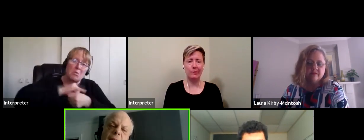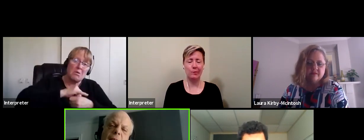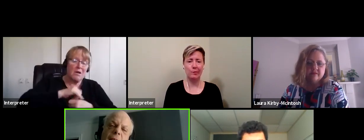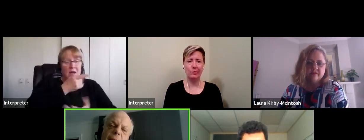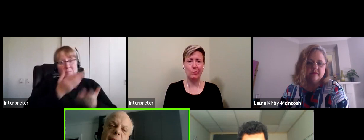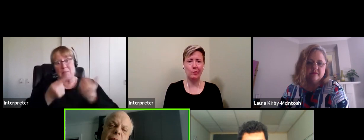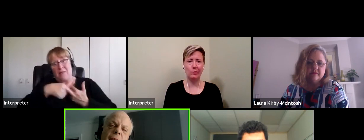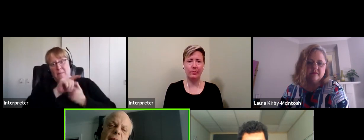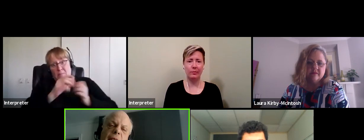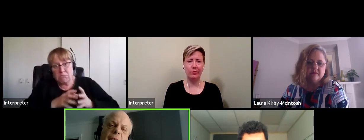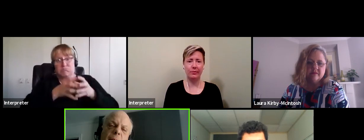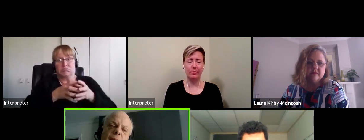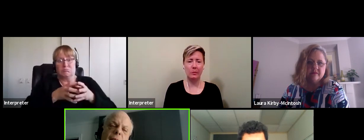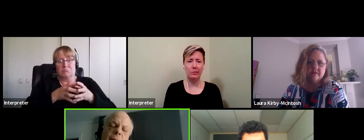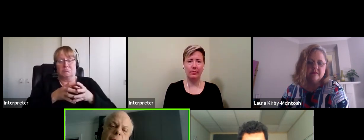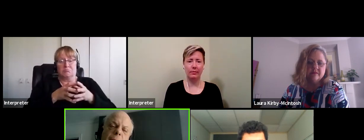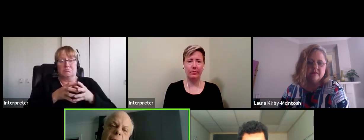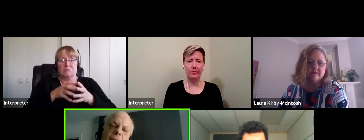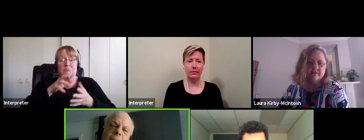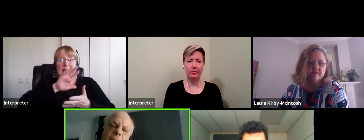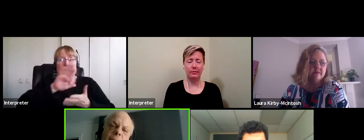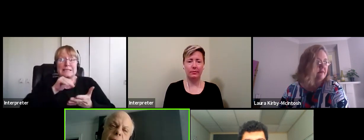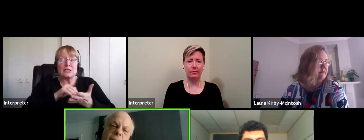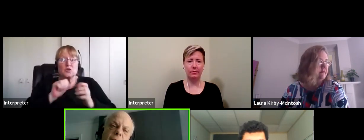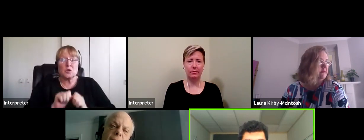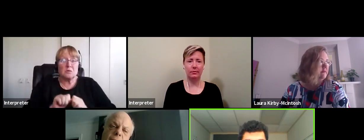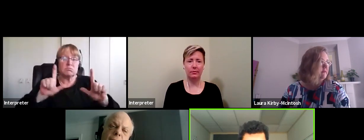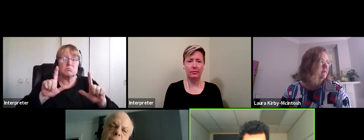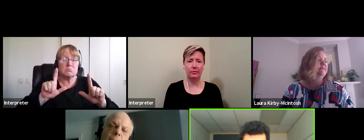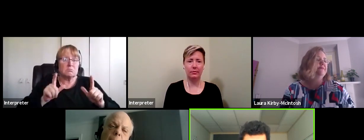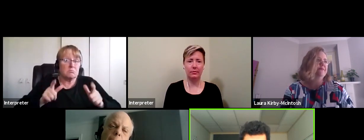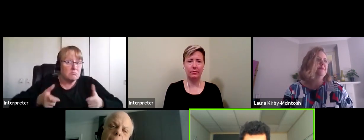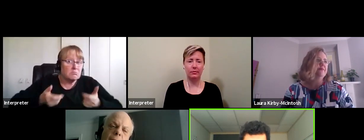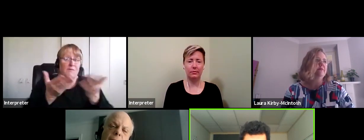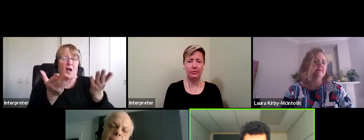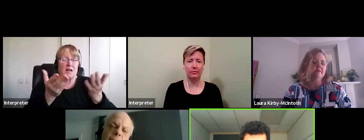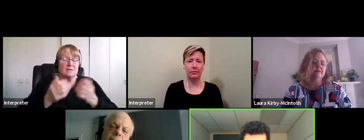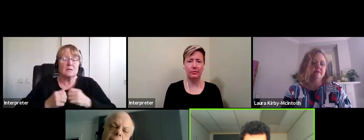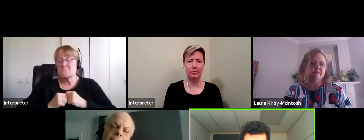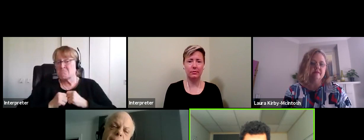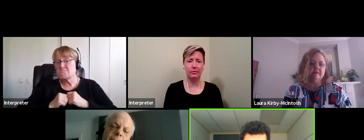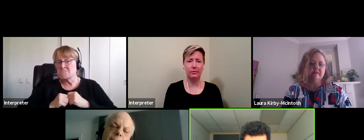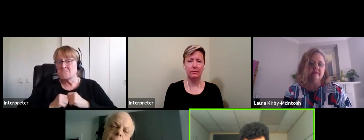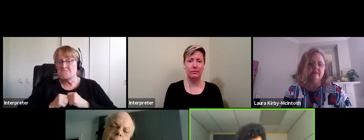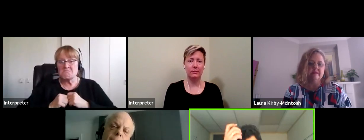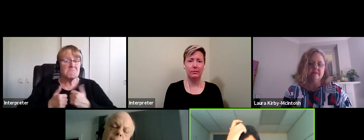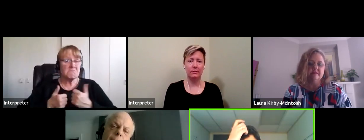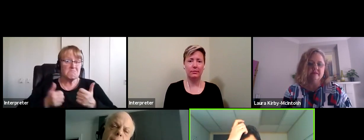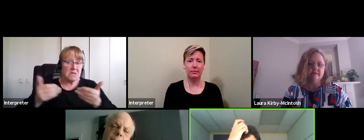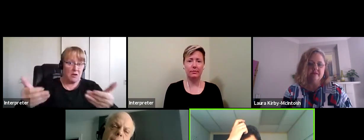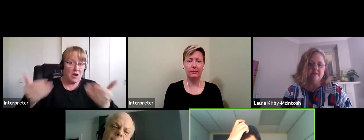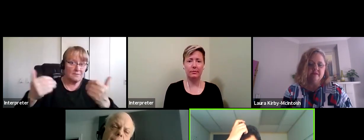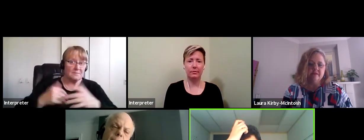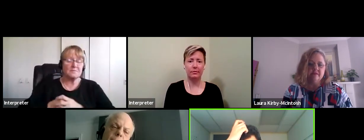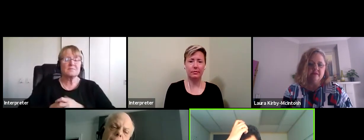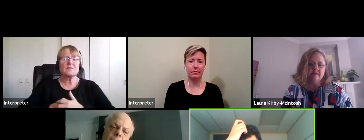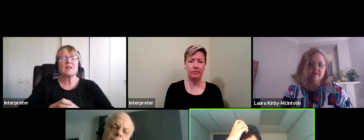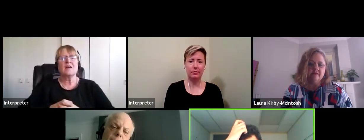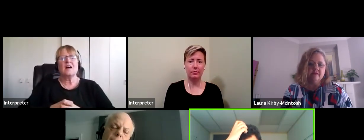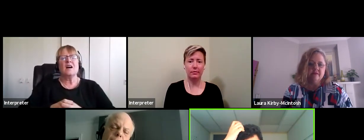them again if it's done centrally to help make it happen efficiently. That's right. That's right. Carry on. On a similar vein, I